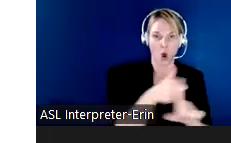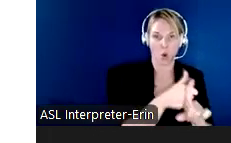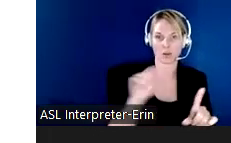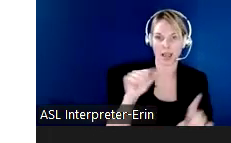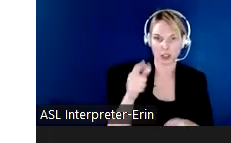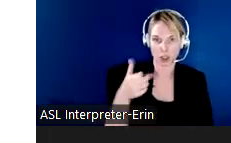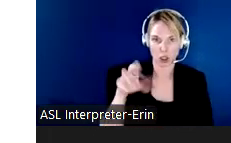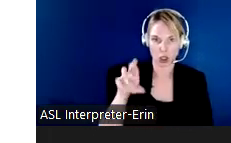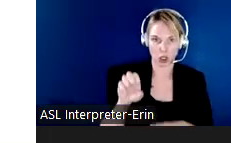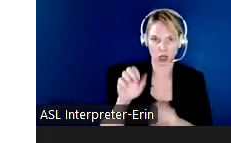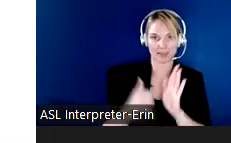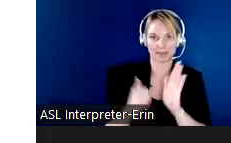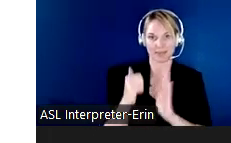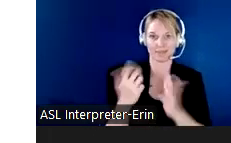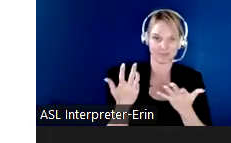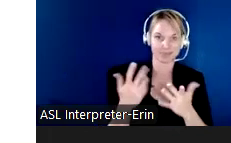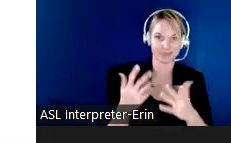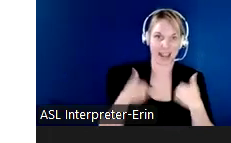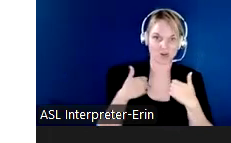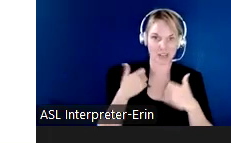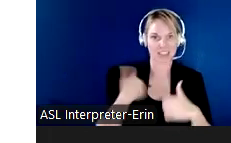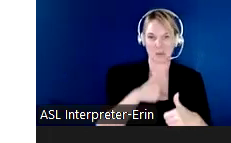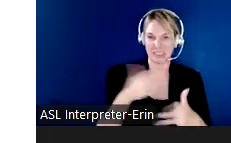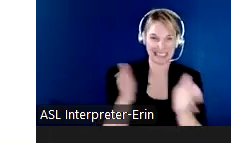that you cap it at three people per agency.